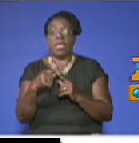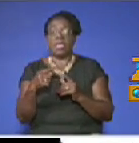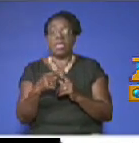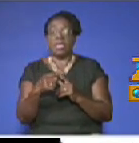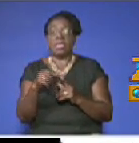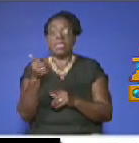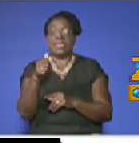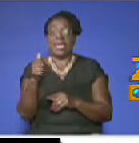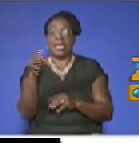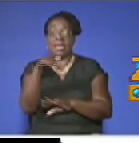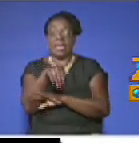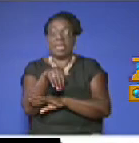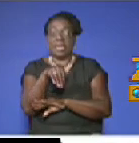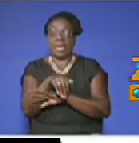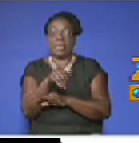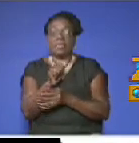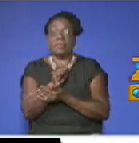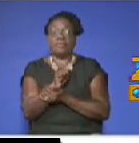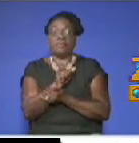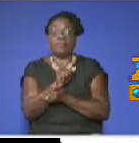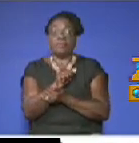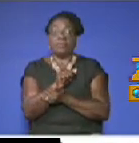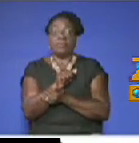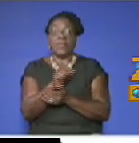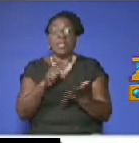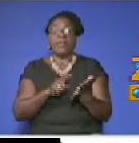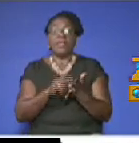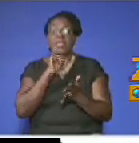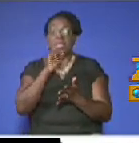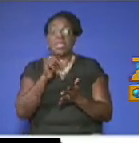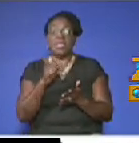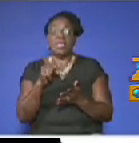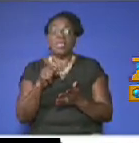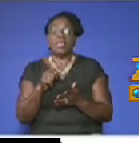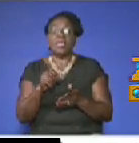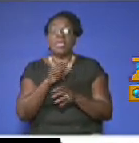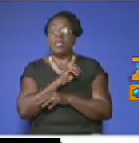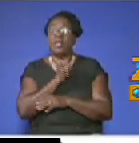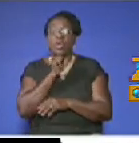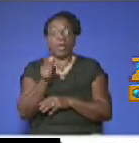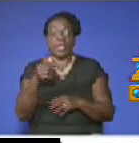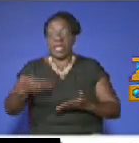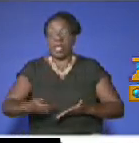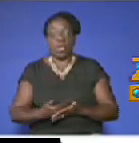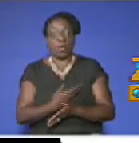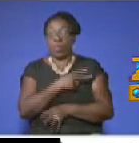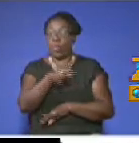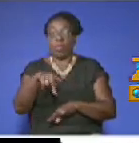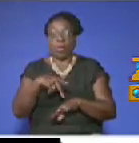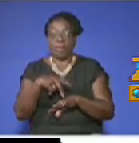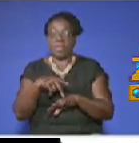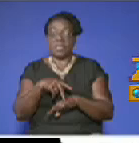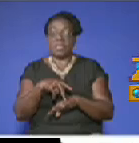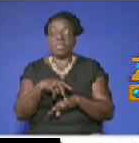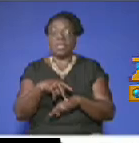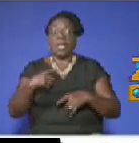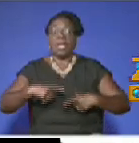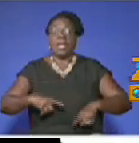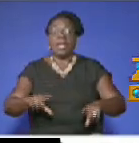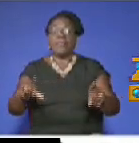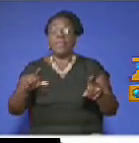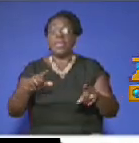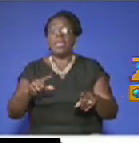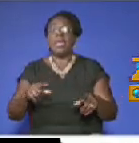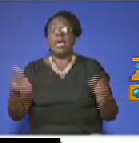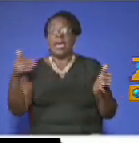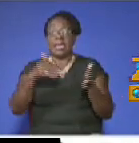until 10 p.m. And this is except for New Providence. Let me again